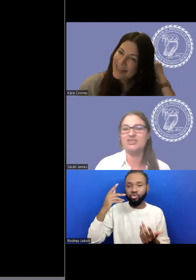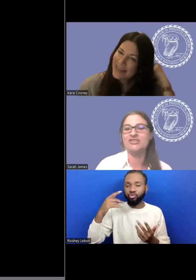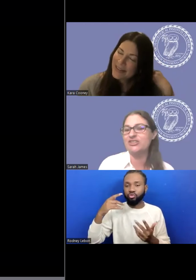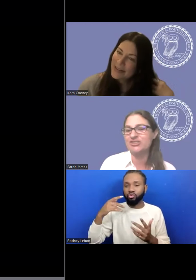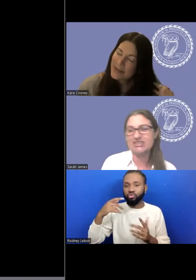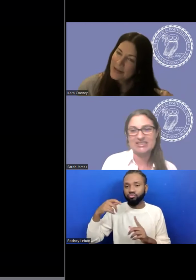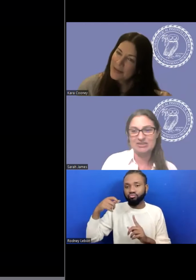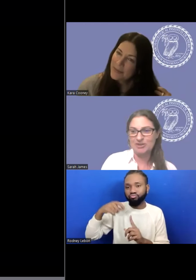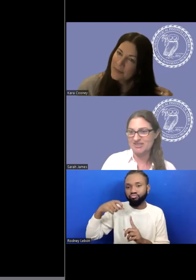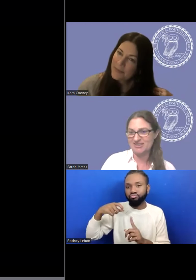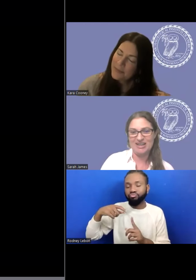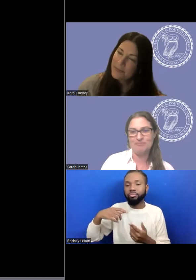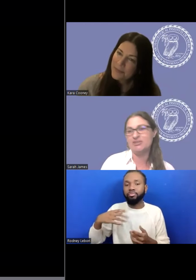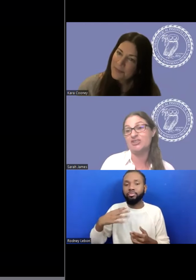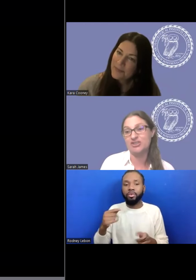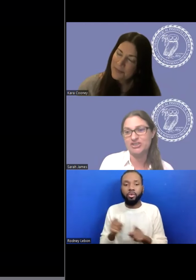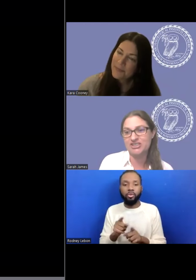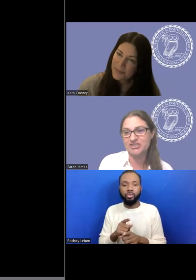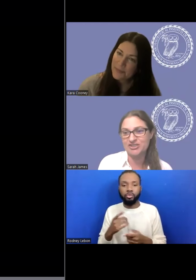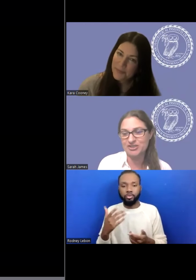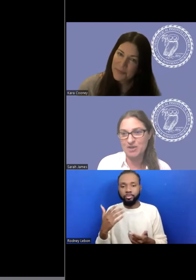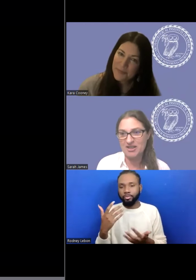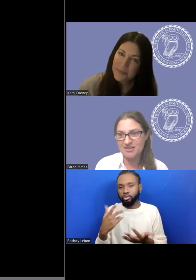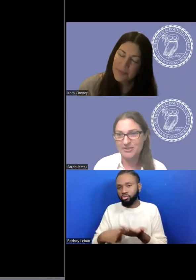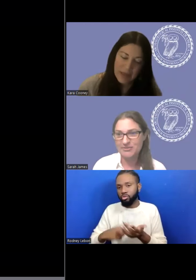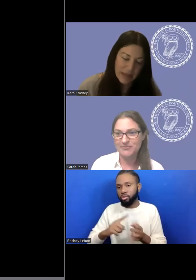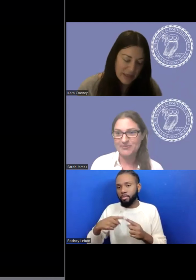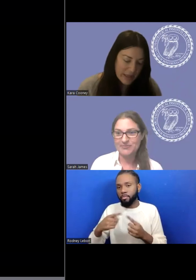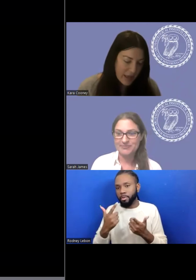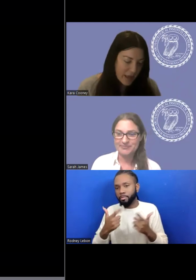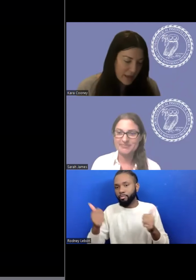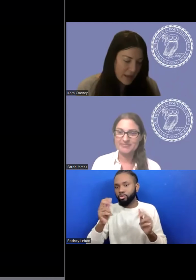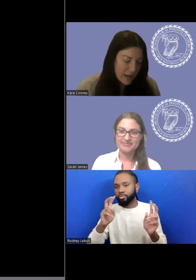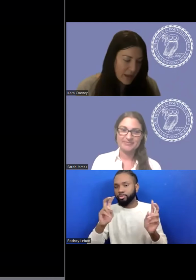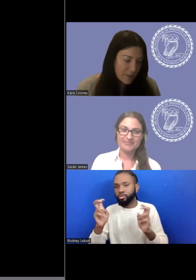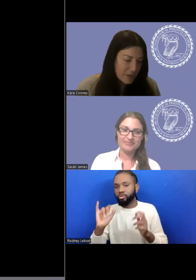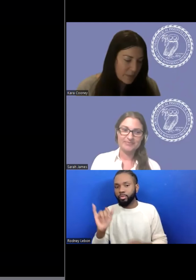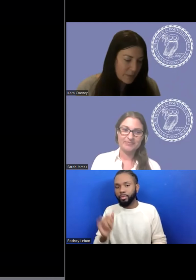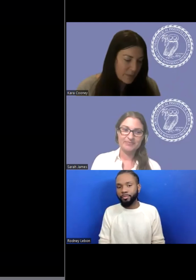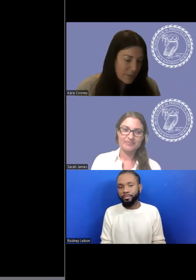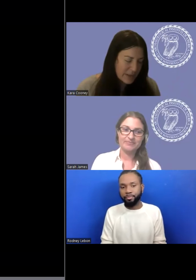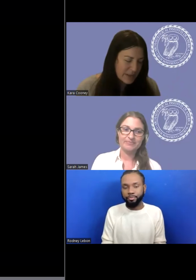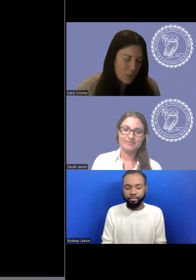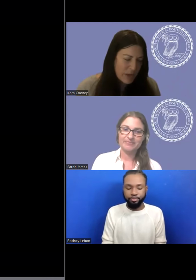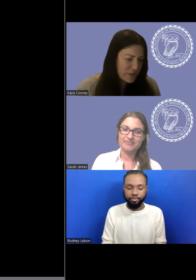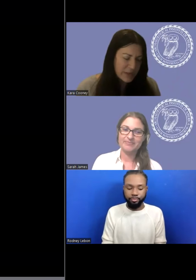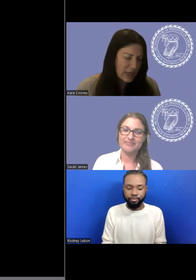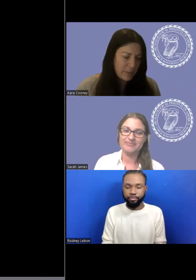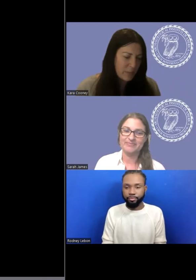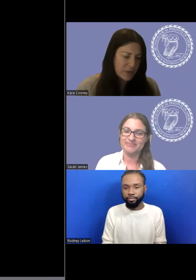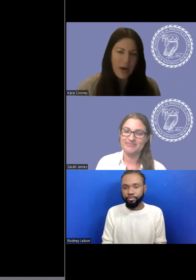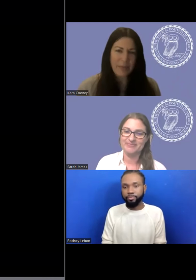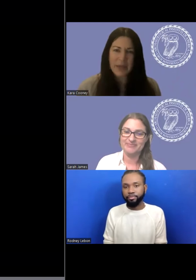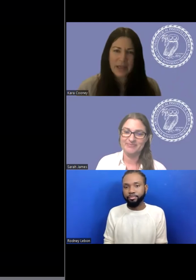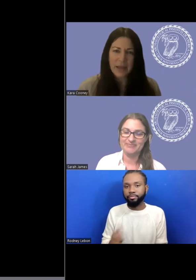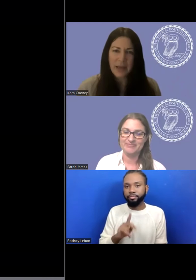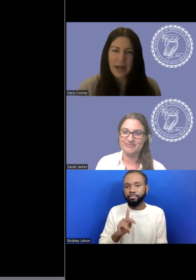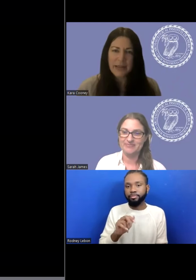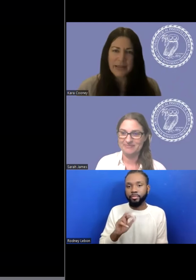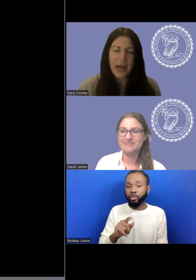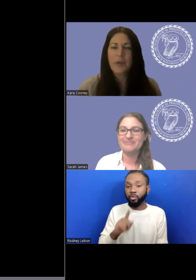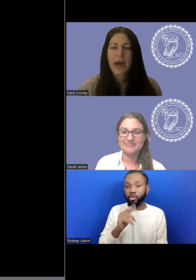I mean, clearly you're dealing with much larger issues as well. Yeah, so much of the time books grab